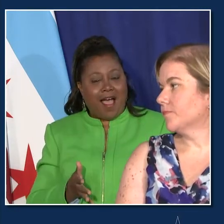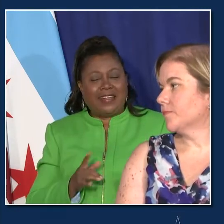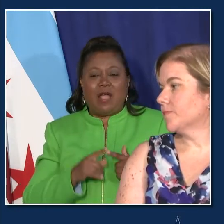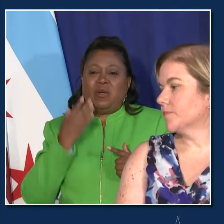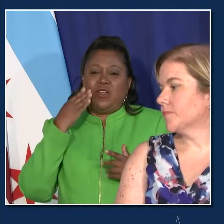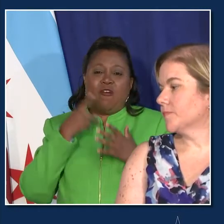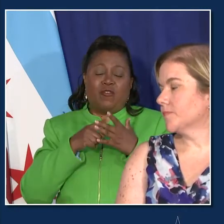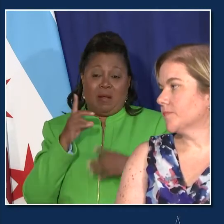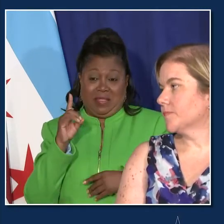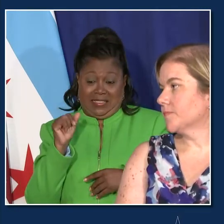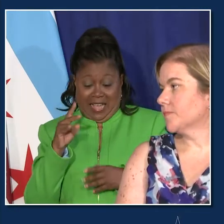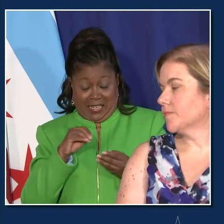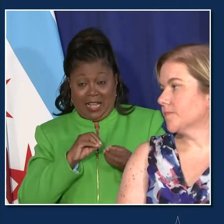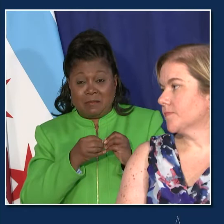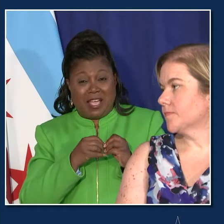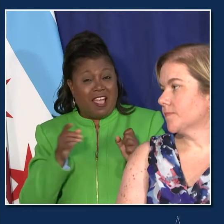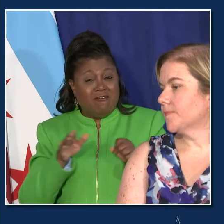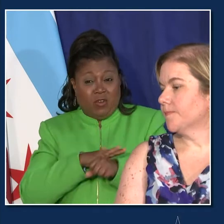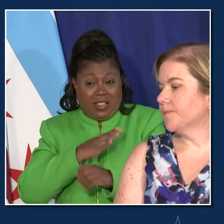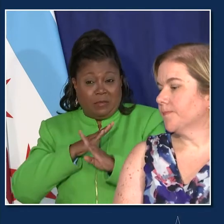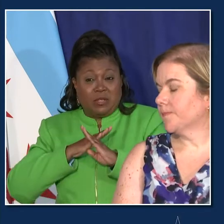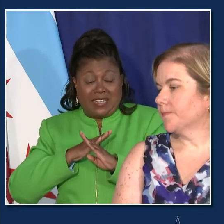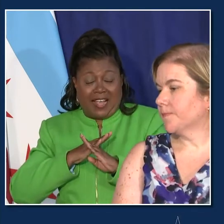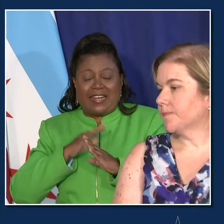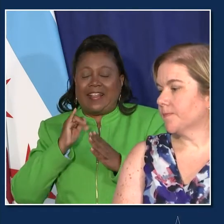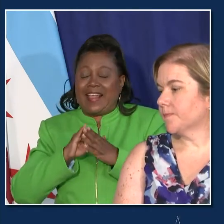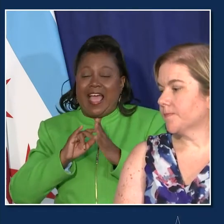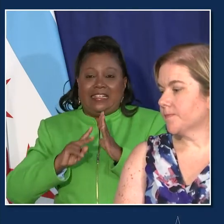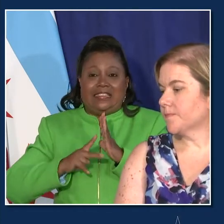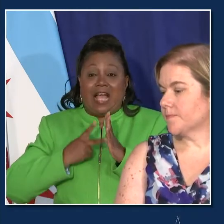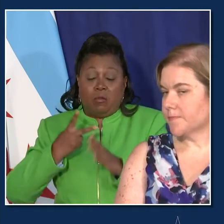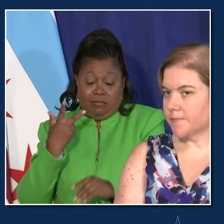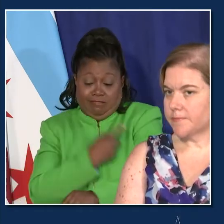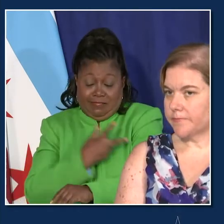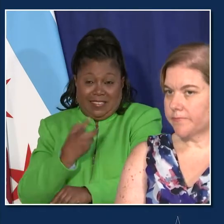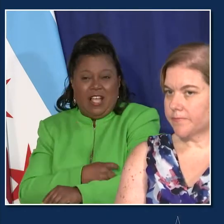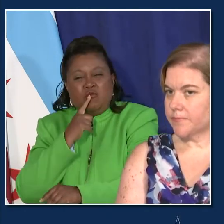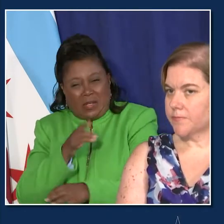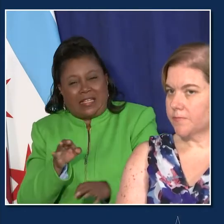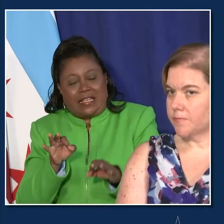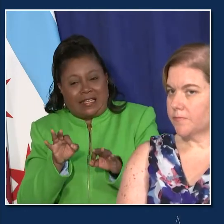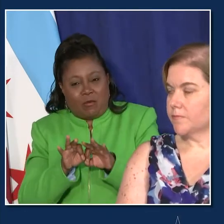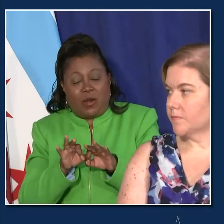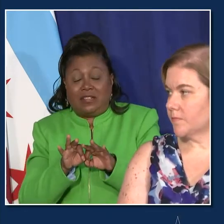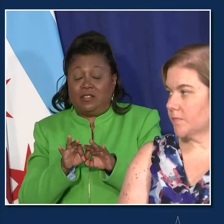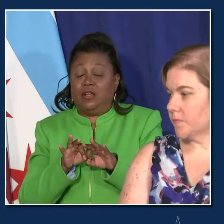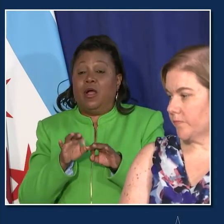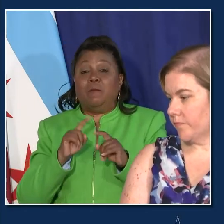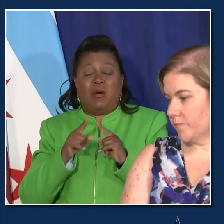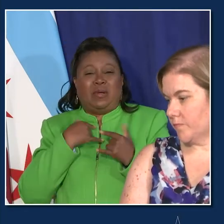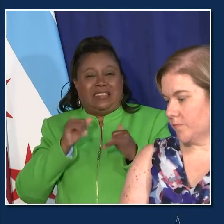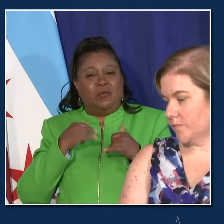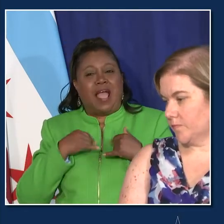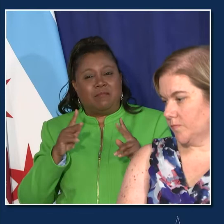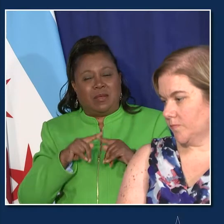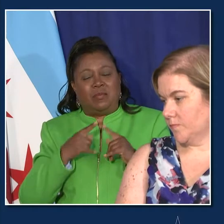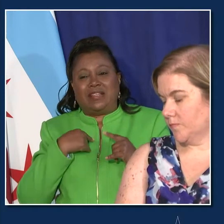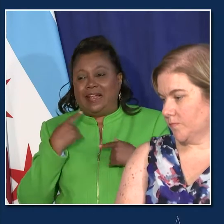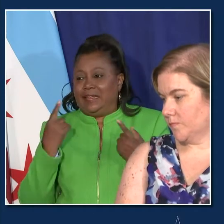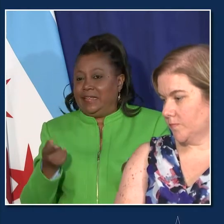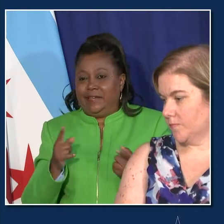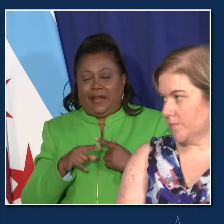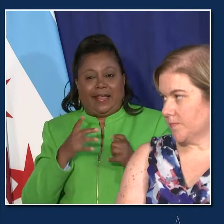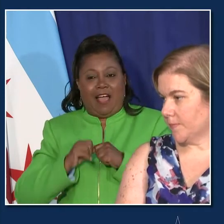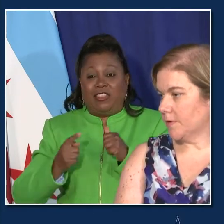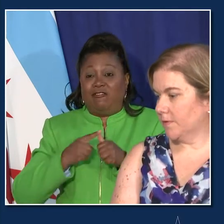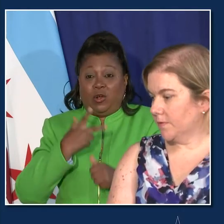we know from the data being fully protected. That double dosing is critically important, but we still have people that even haven't